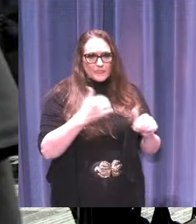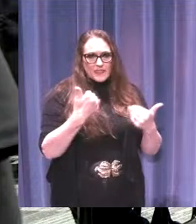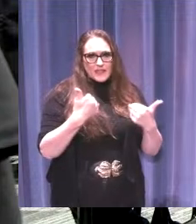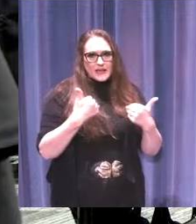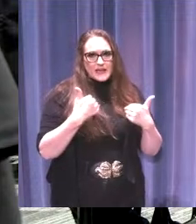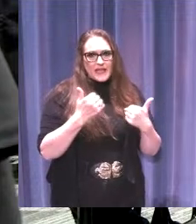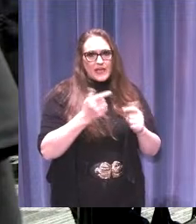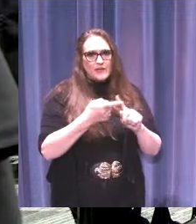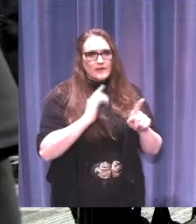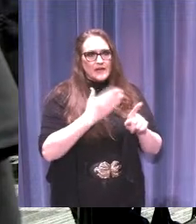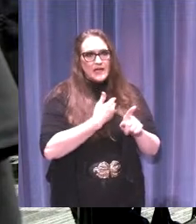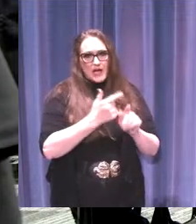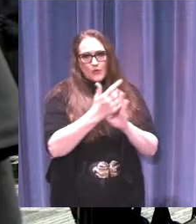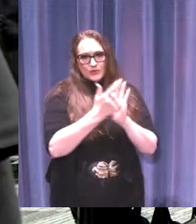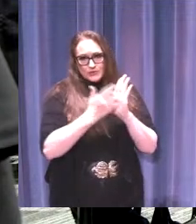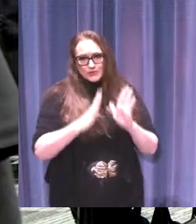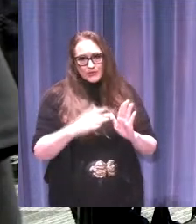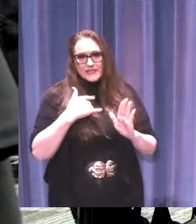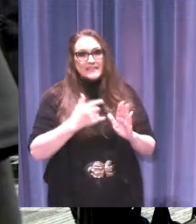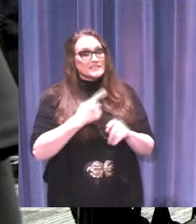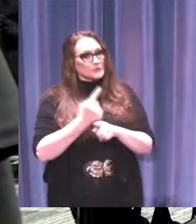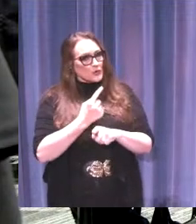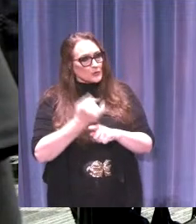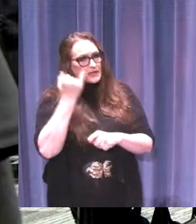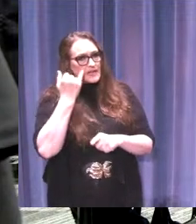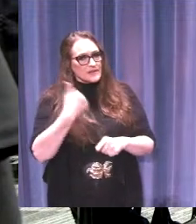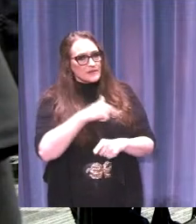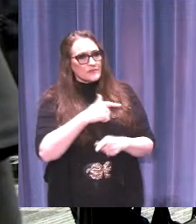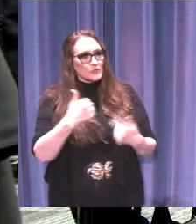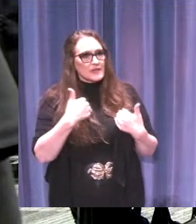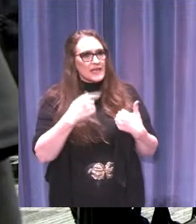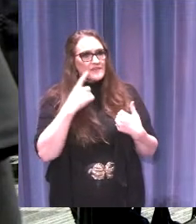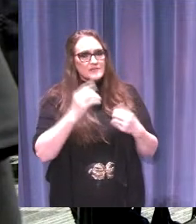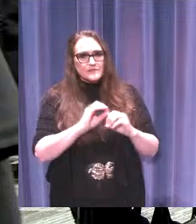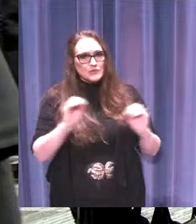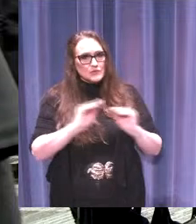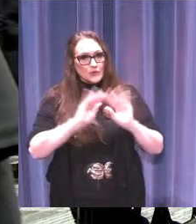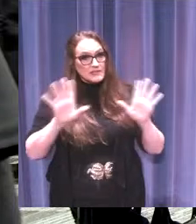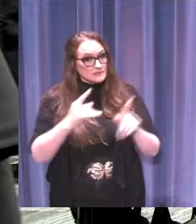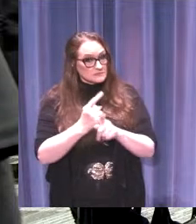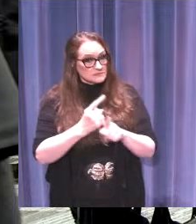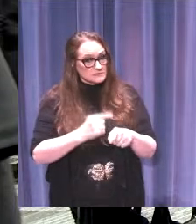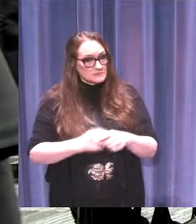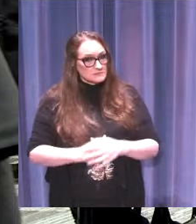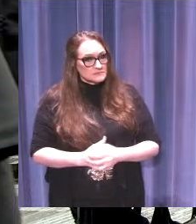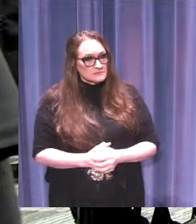our attorney, it is appropriate if there is lack of clarity, is it not?